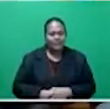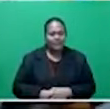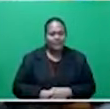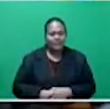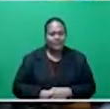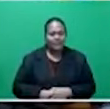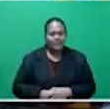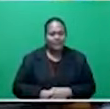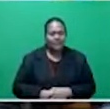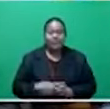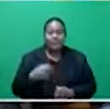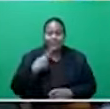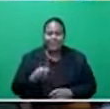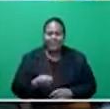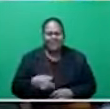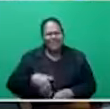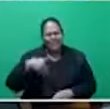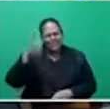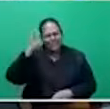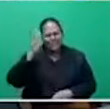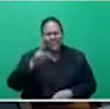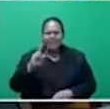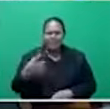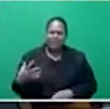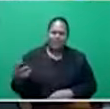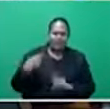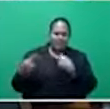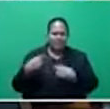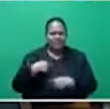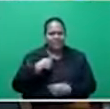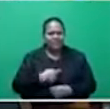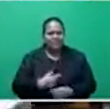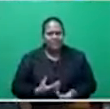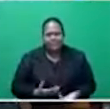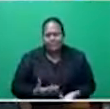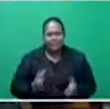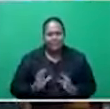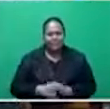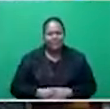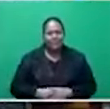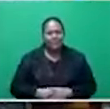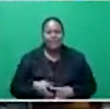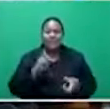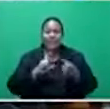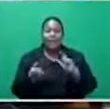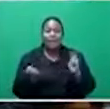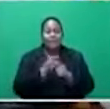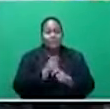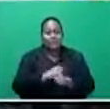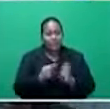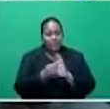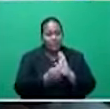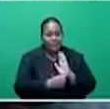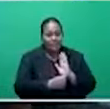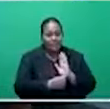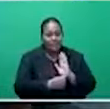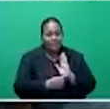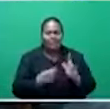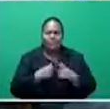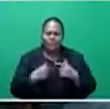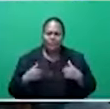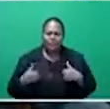I said I felt sorry for him, but, you text me personally. But anyway, Speaker, sir, the Climate Change Act, we have gone